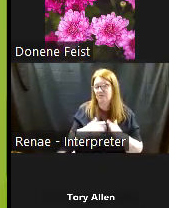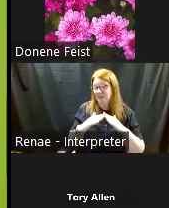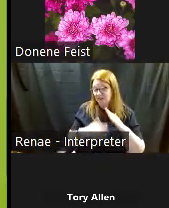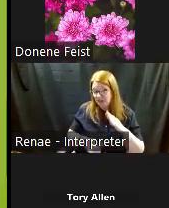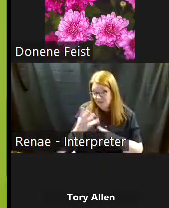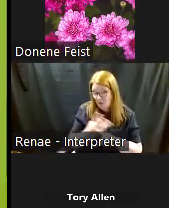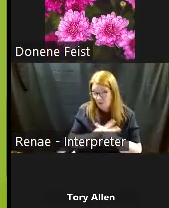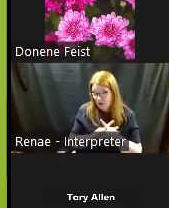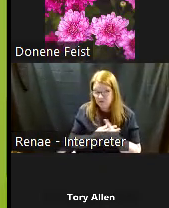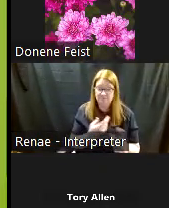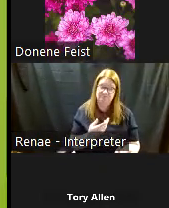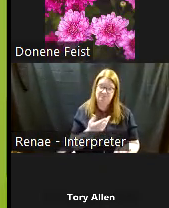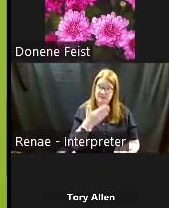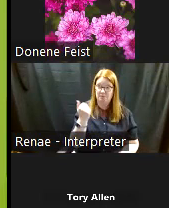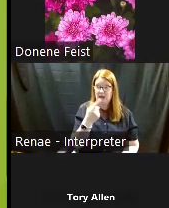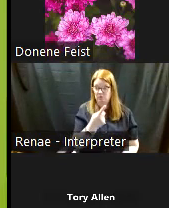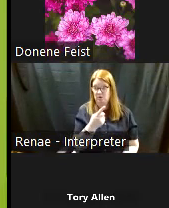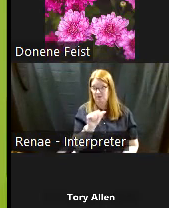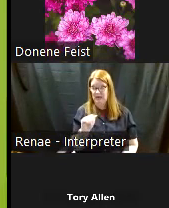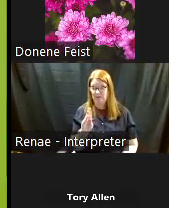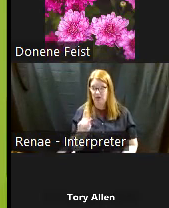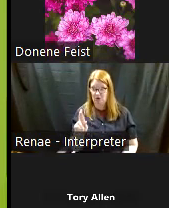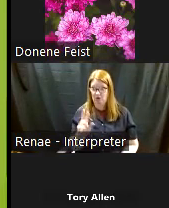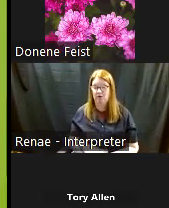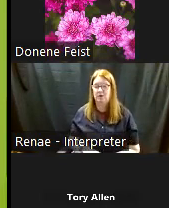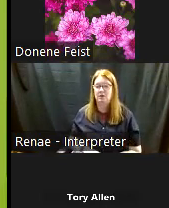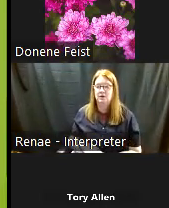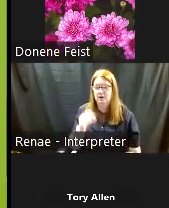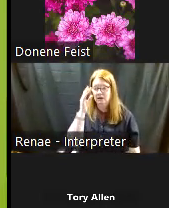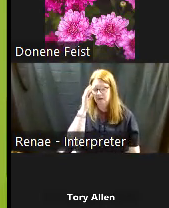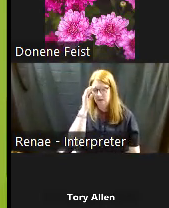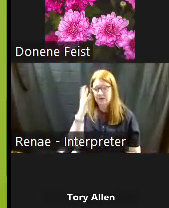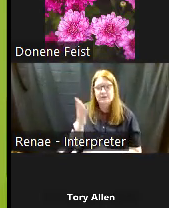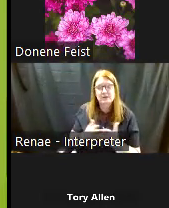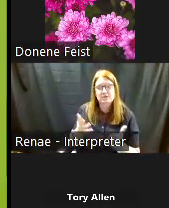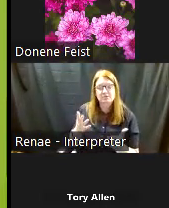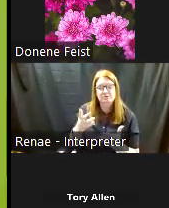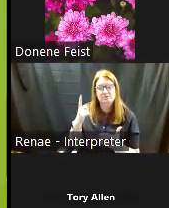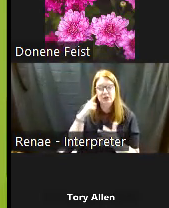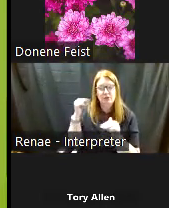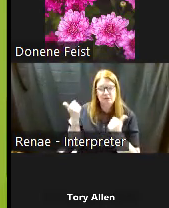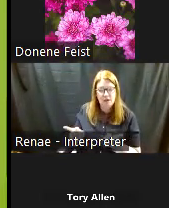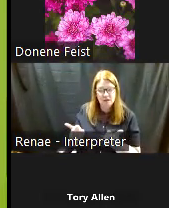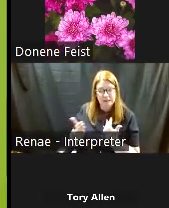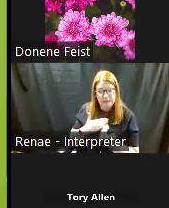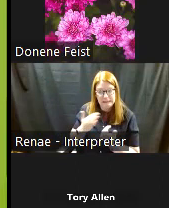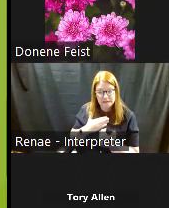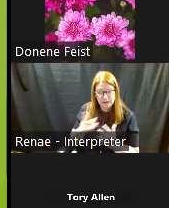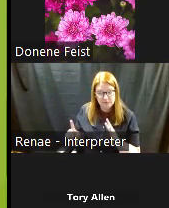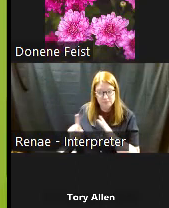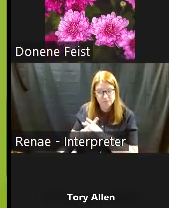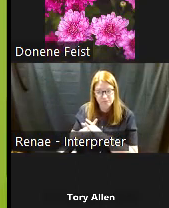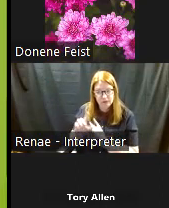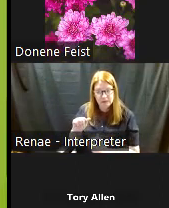old. Some types of tests or some types of hearing loss aren't easily detected or seen on an ABR